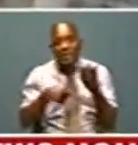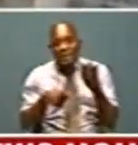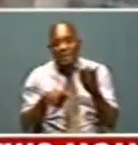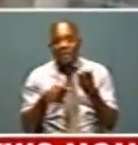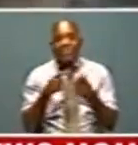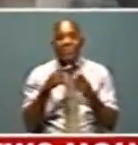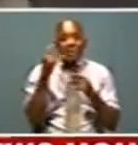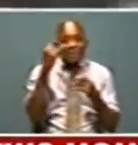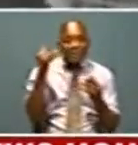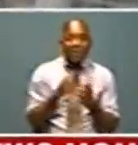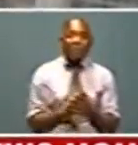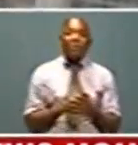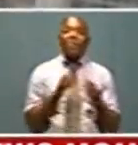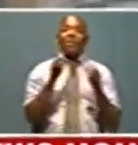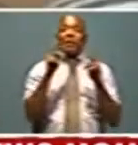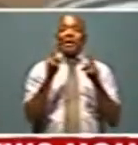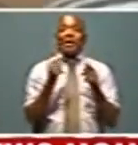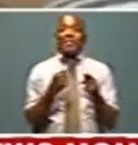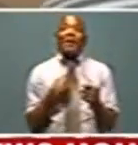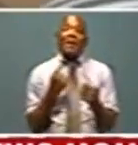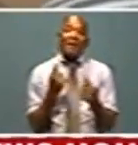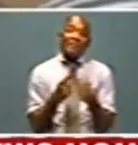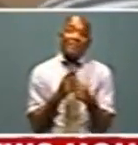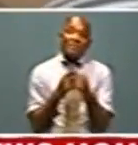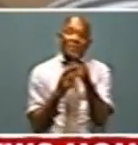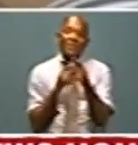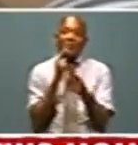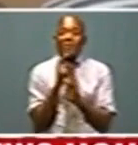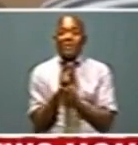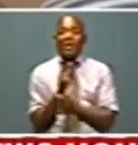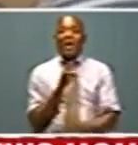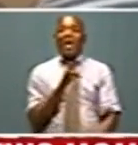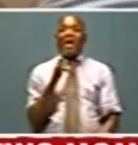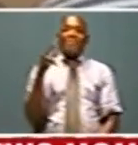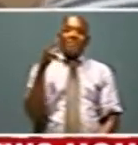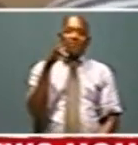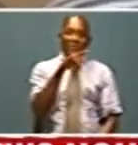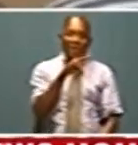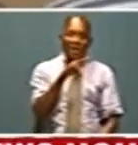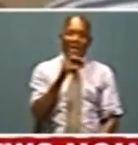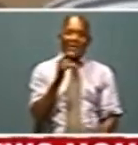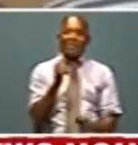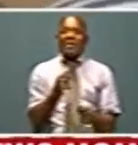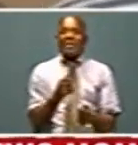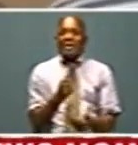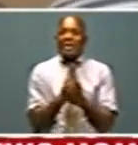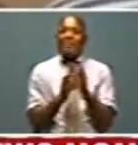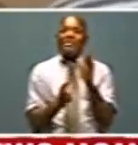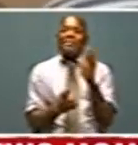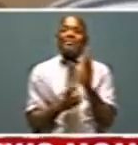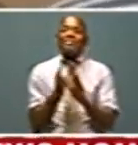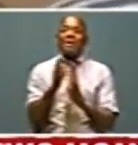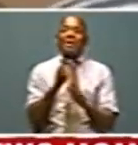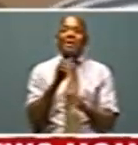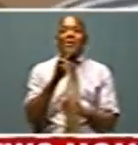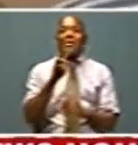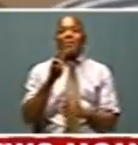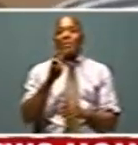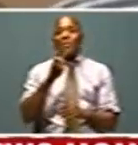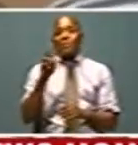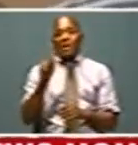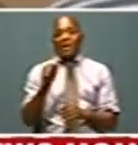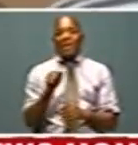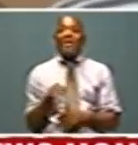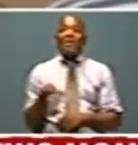community. In the first place, these flights will open up the region tremendously to the people of